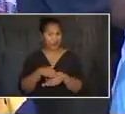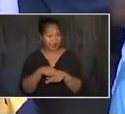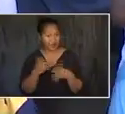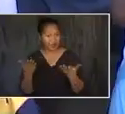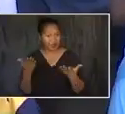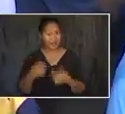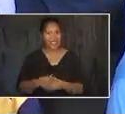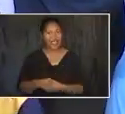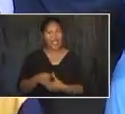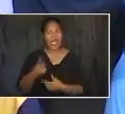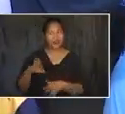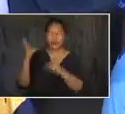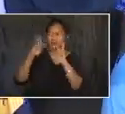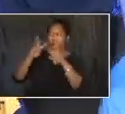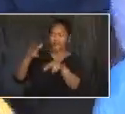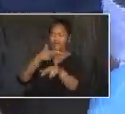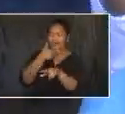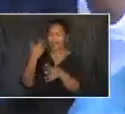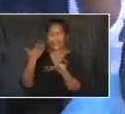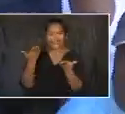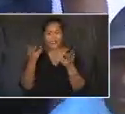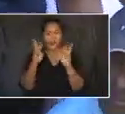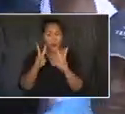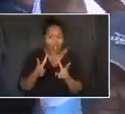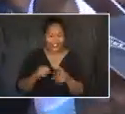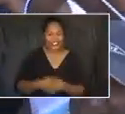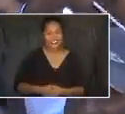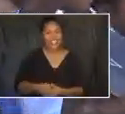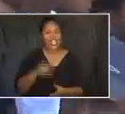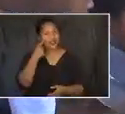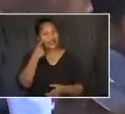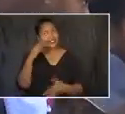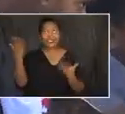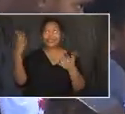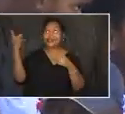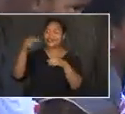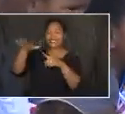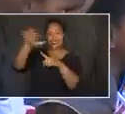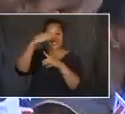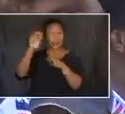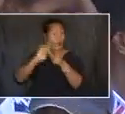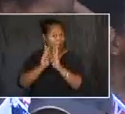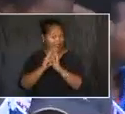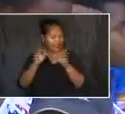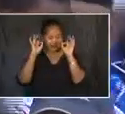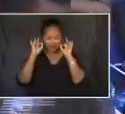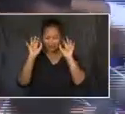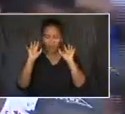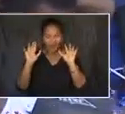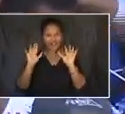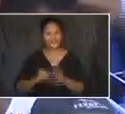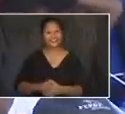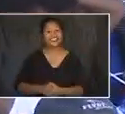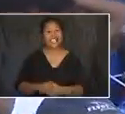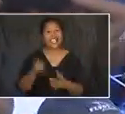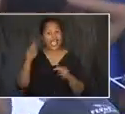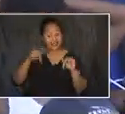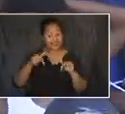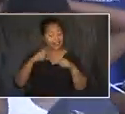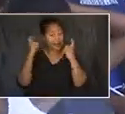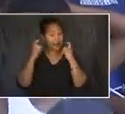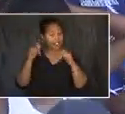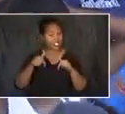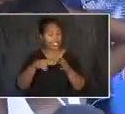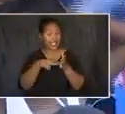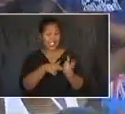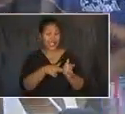ka matalondina ni kimi misara botoka en buku ni kena nraki marotaki talanga bakina ena songo ngara bitu ngoka nandi